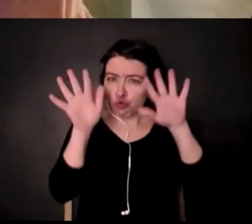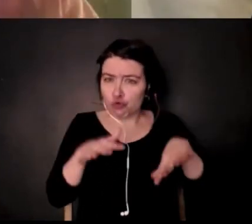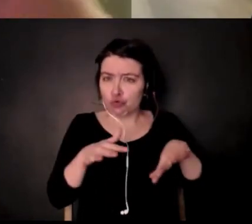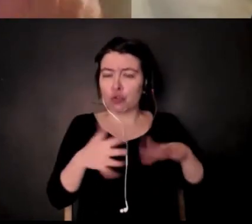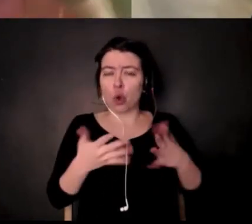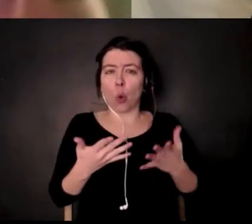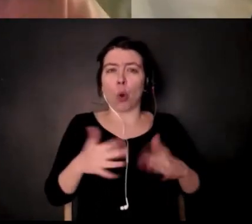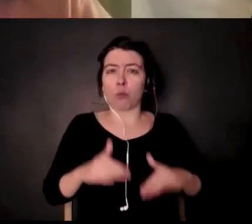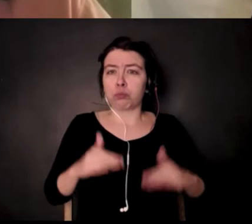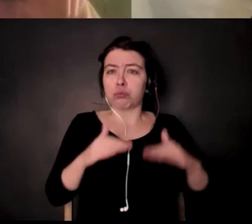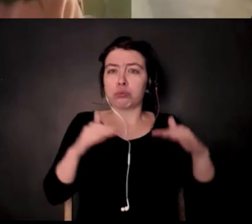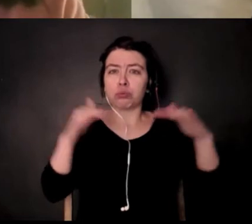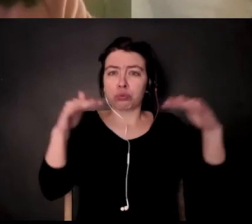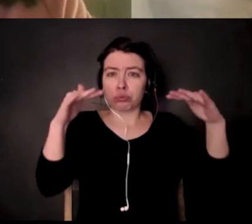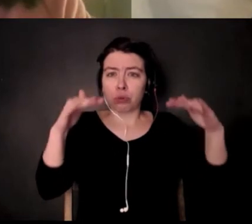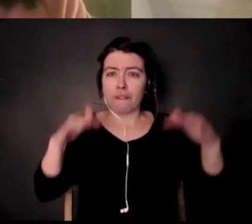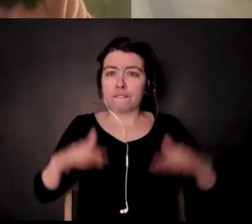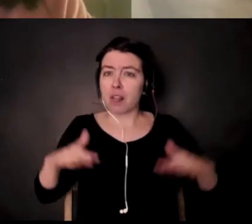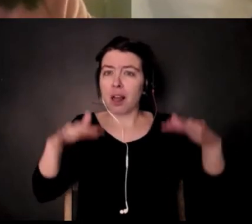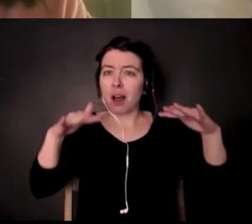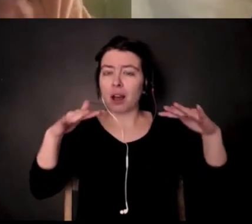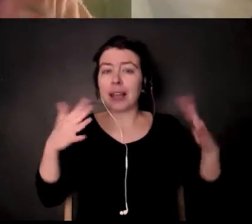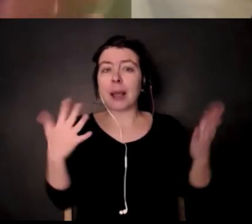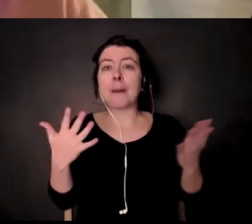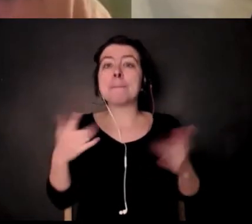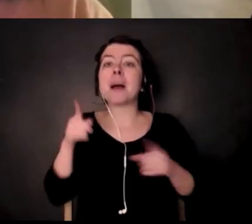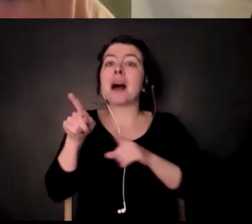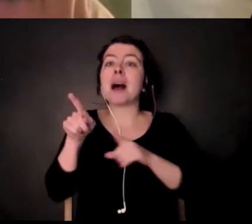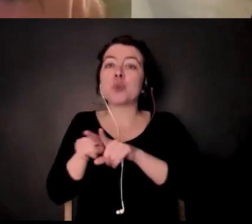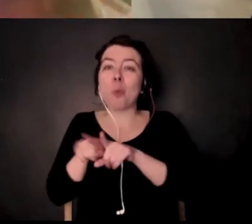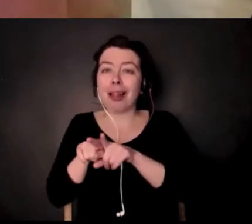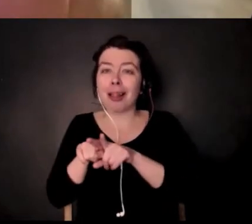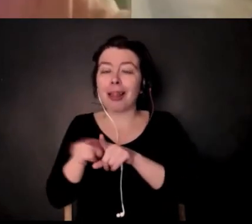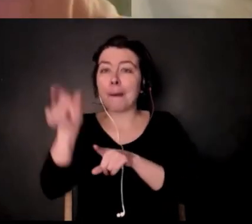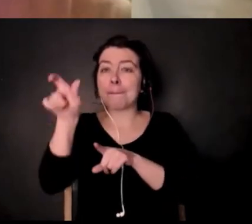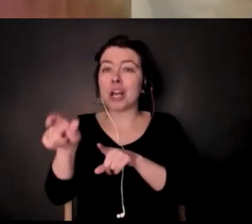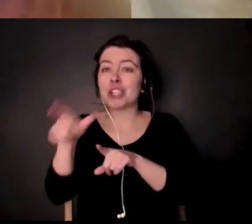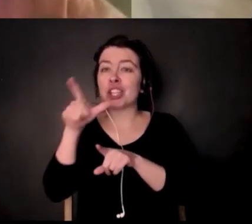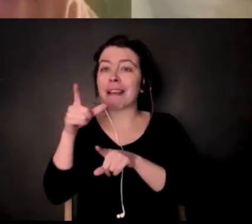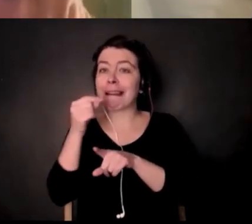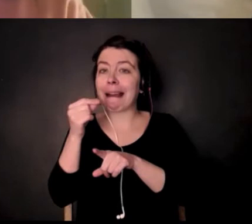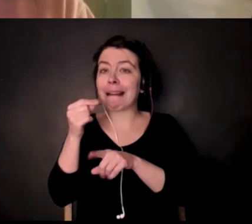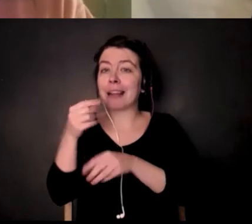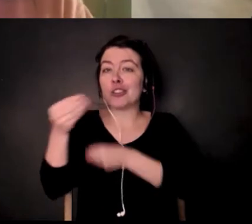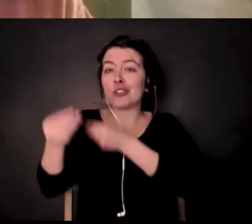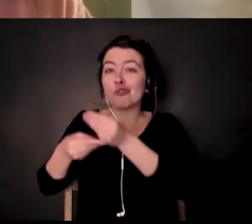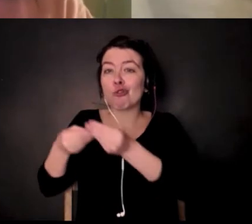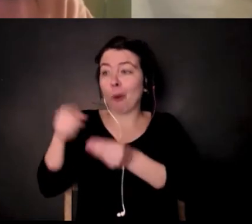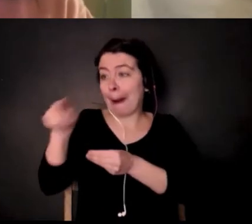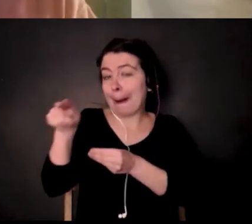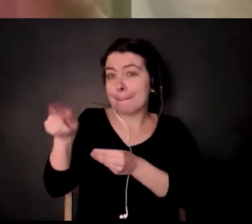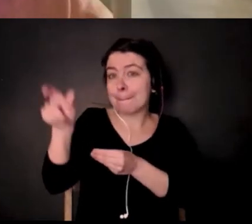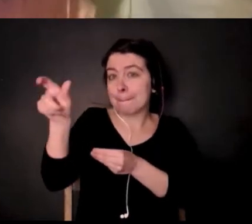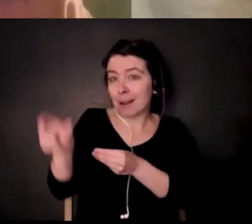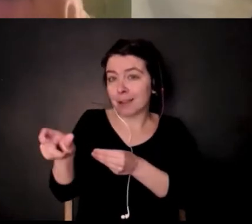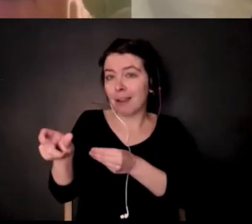setter, or they're like moving around. So there is this like embrace of like the fluidity and